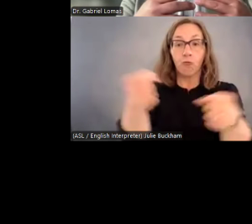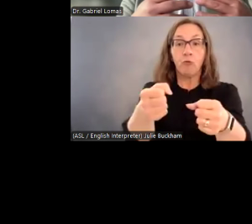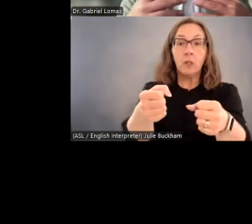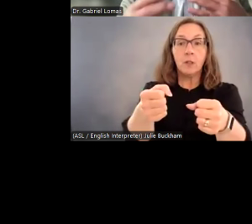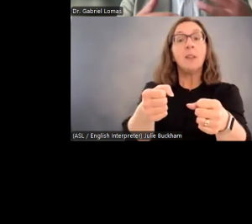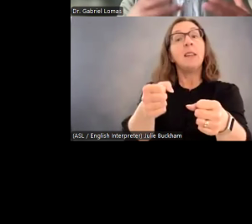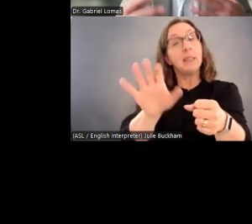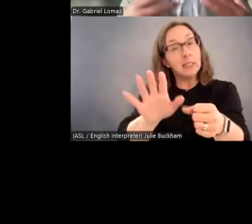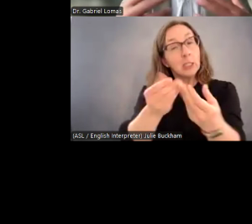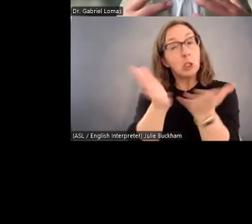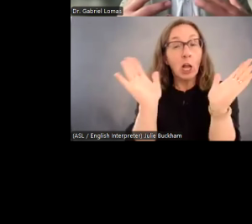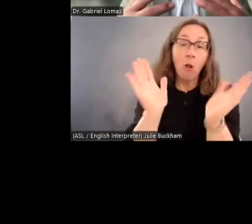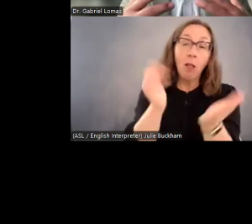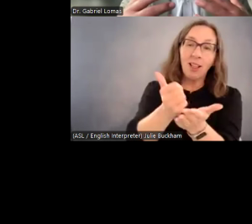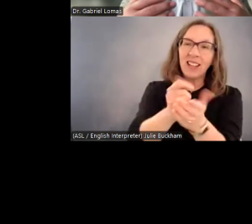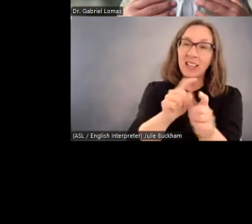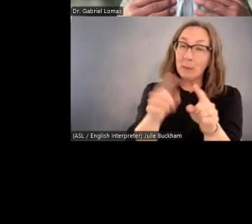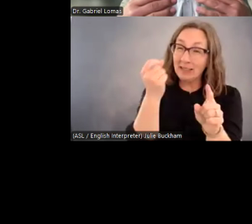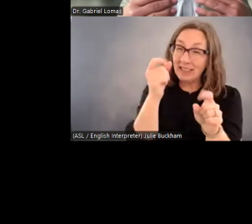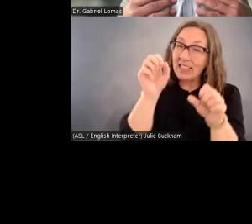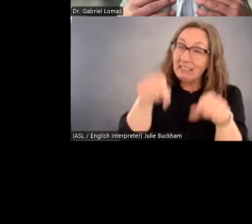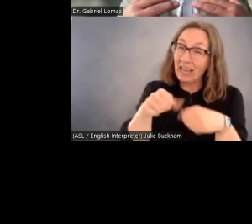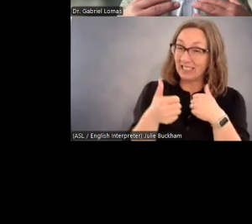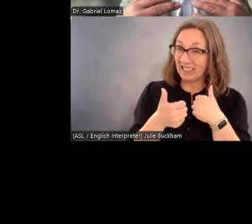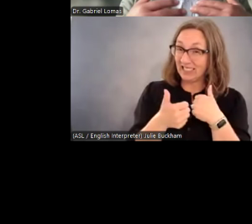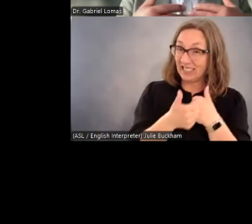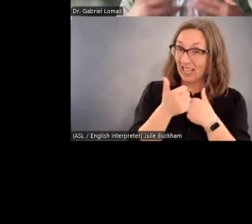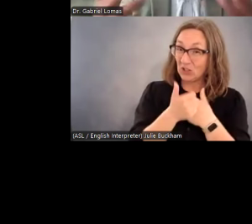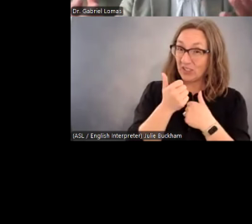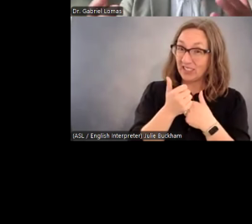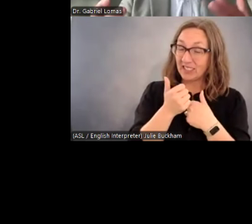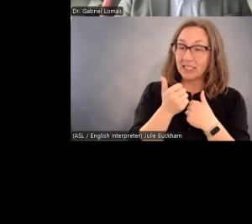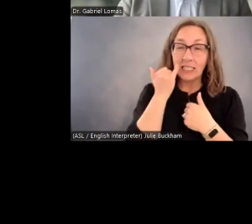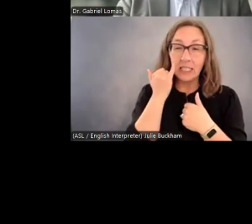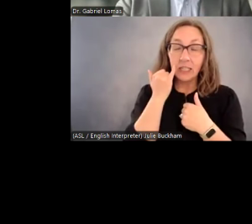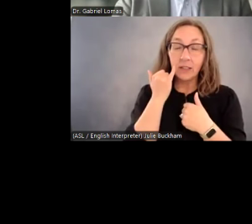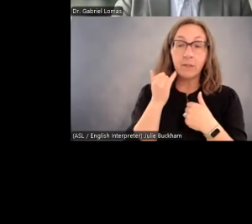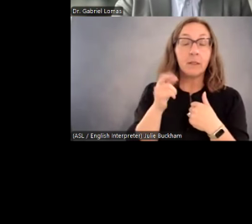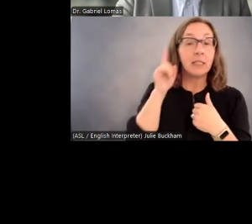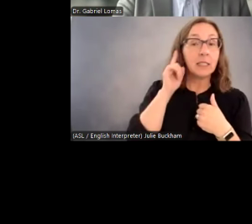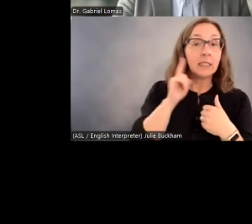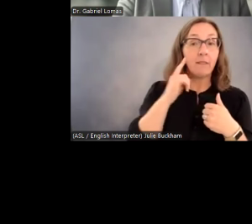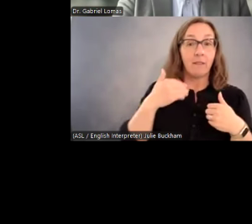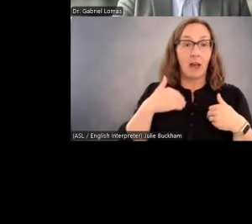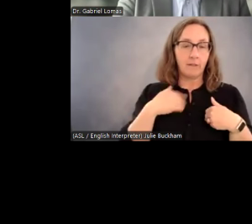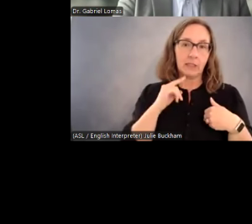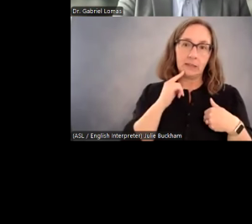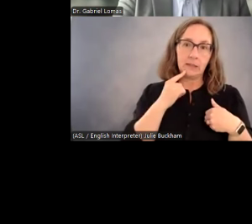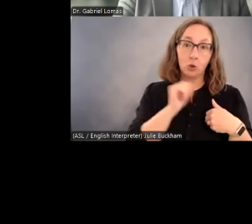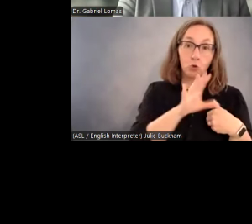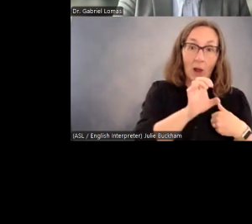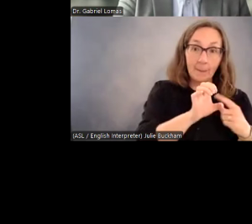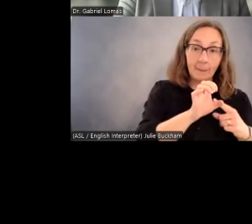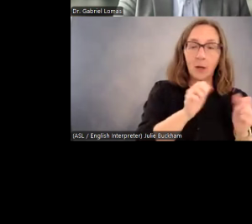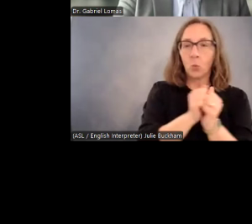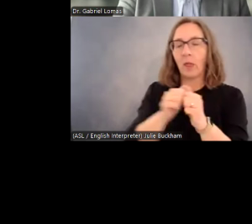inmates it can be dangerous housing some deaf inmates that have more significant crimes with those who have less